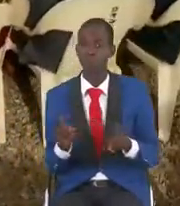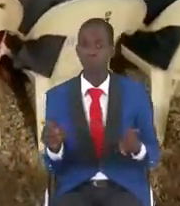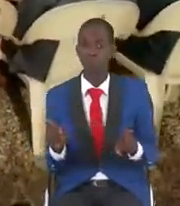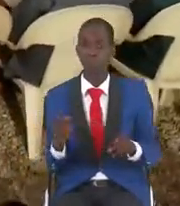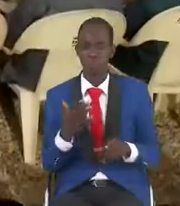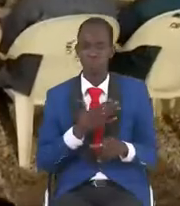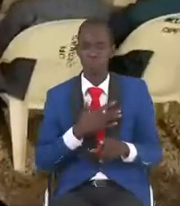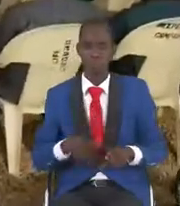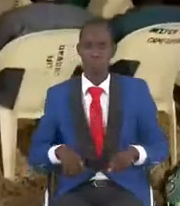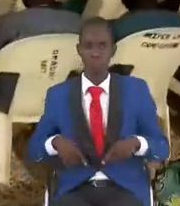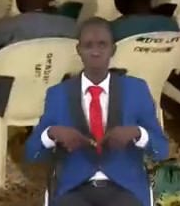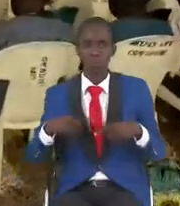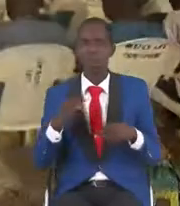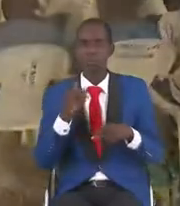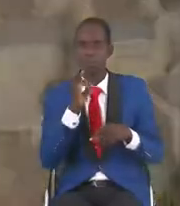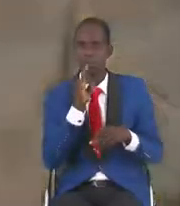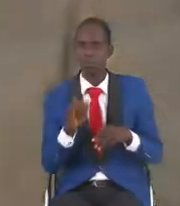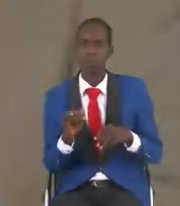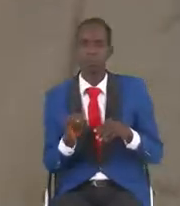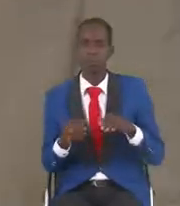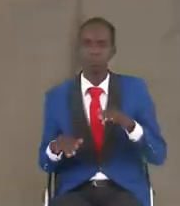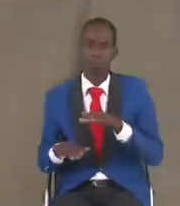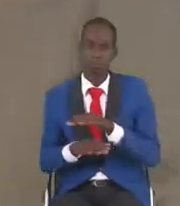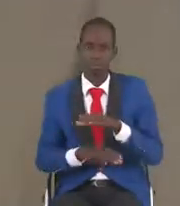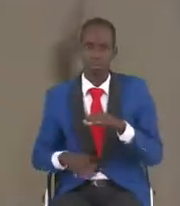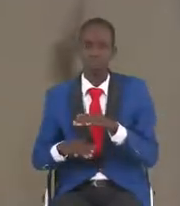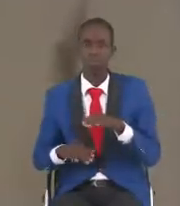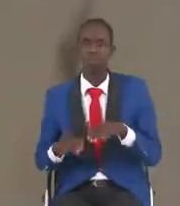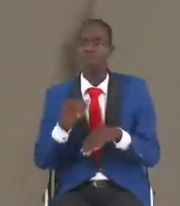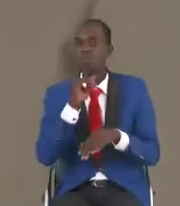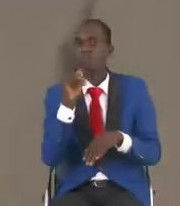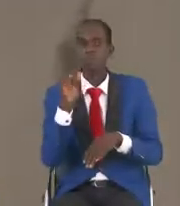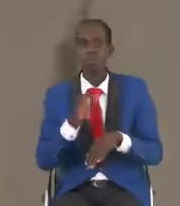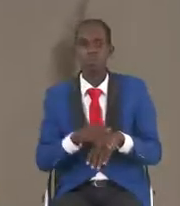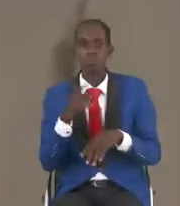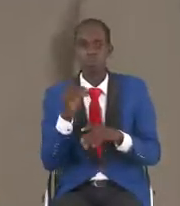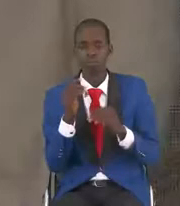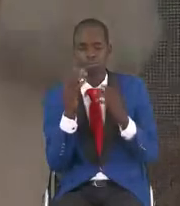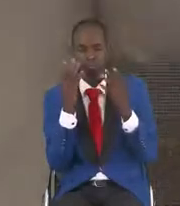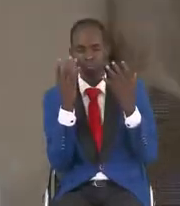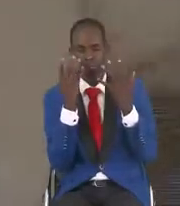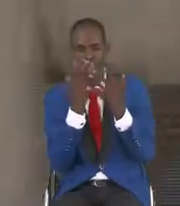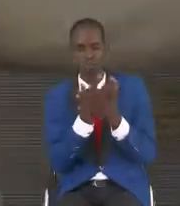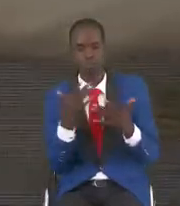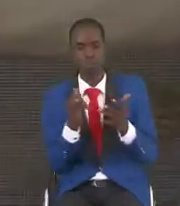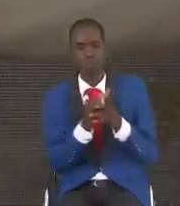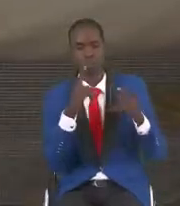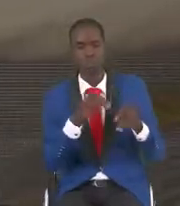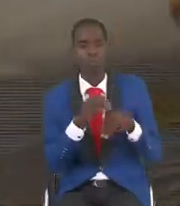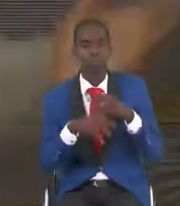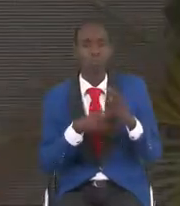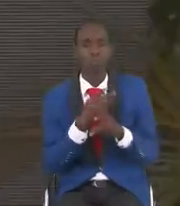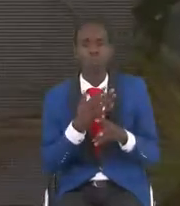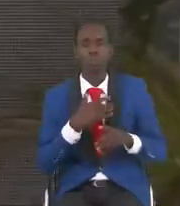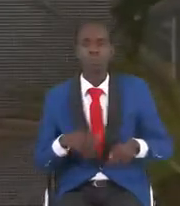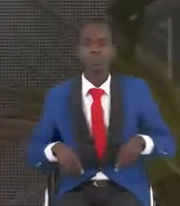life is based not on the gloomy things that take place in the world. My life is based